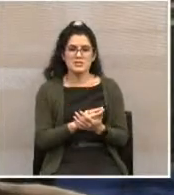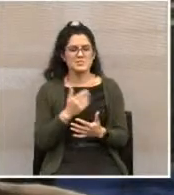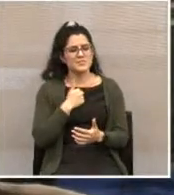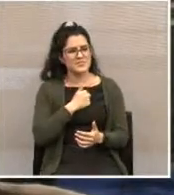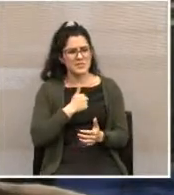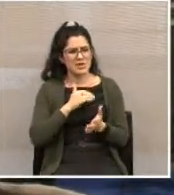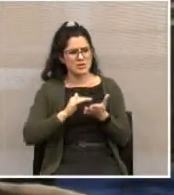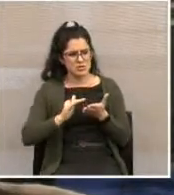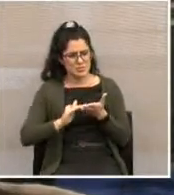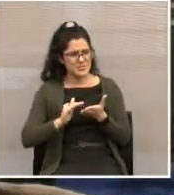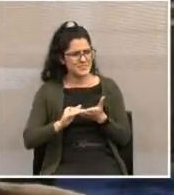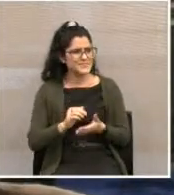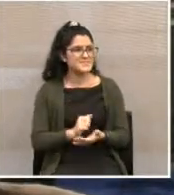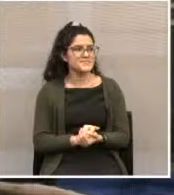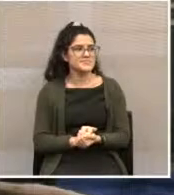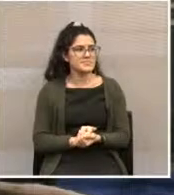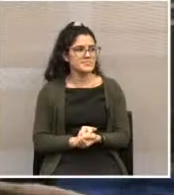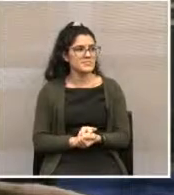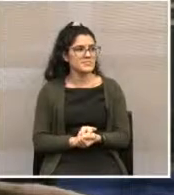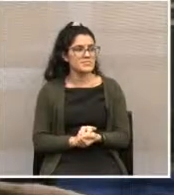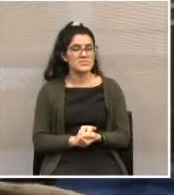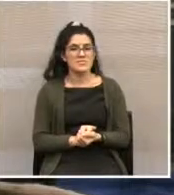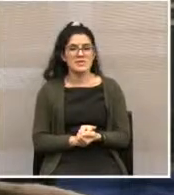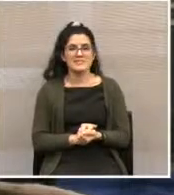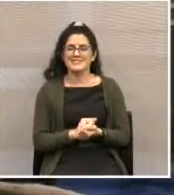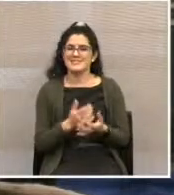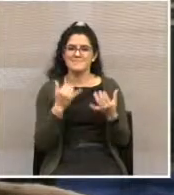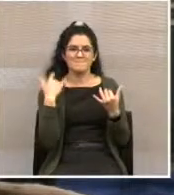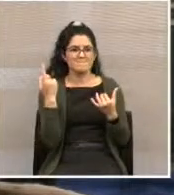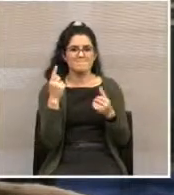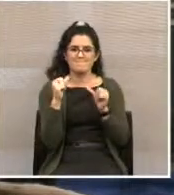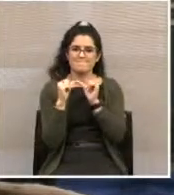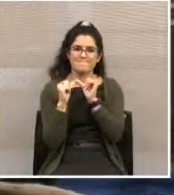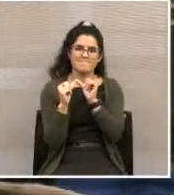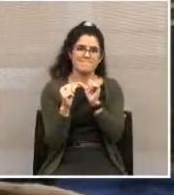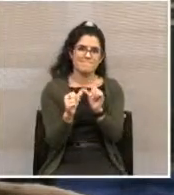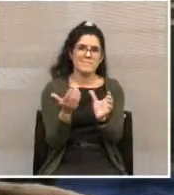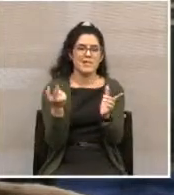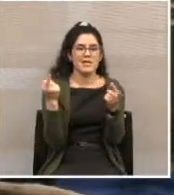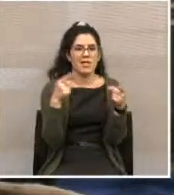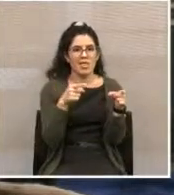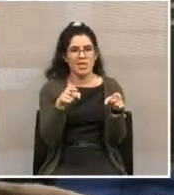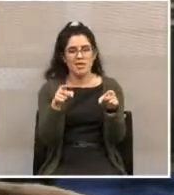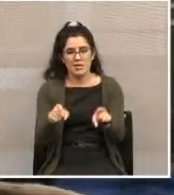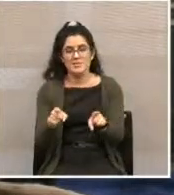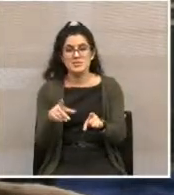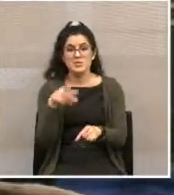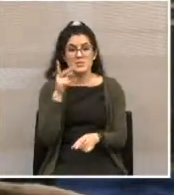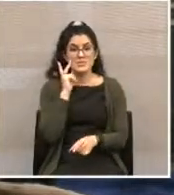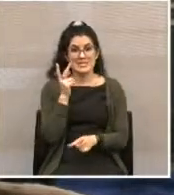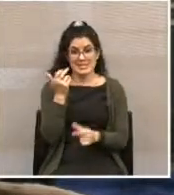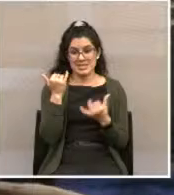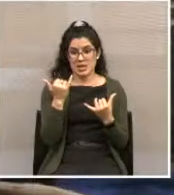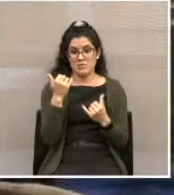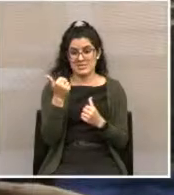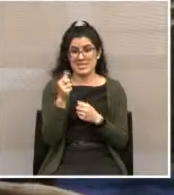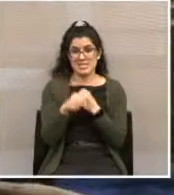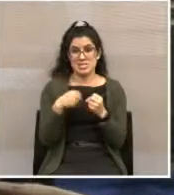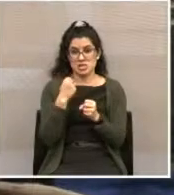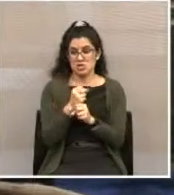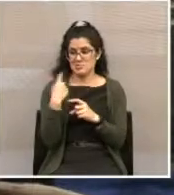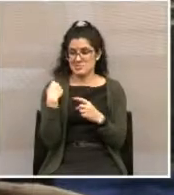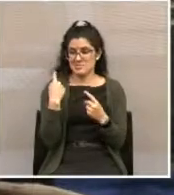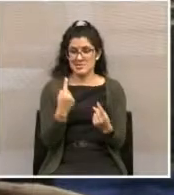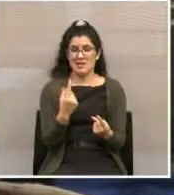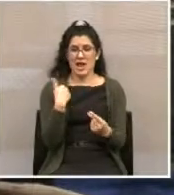me, it's nothing new. But what we have seen over the past decade is that our country has seen a